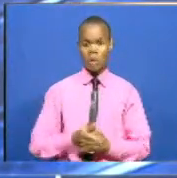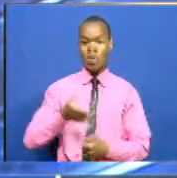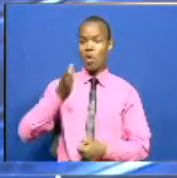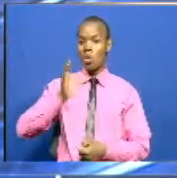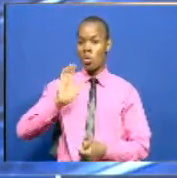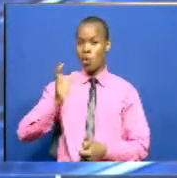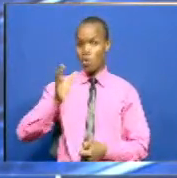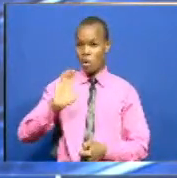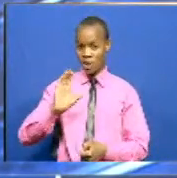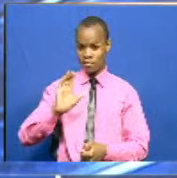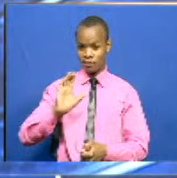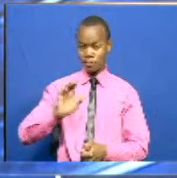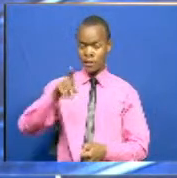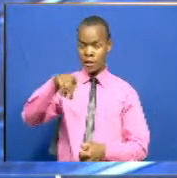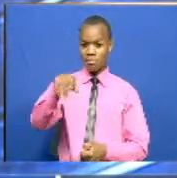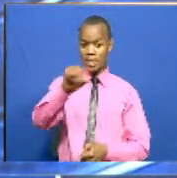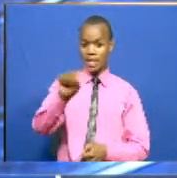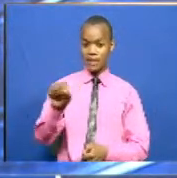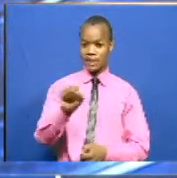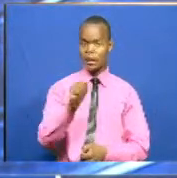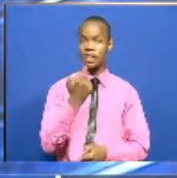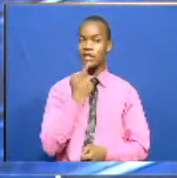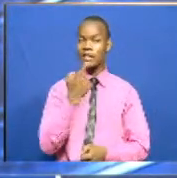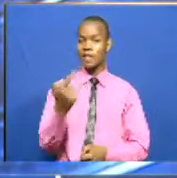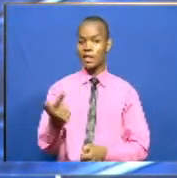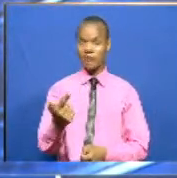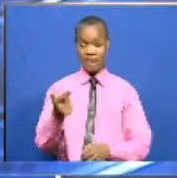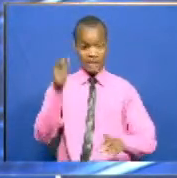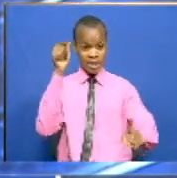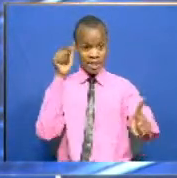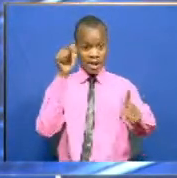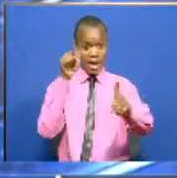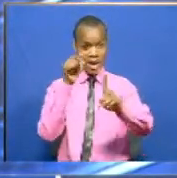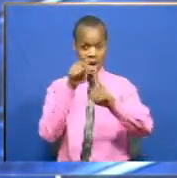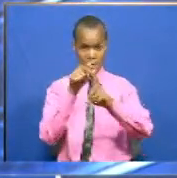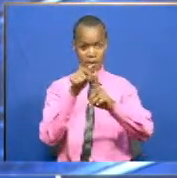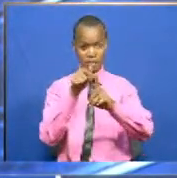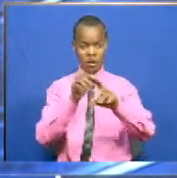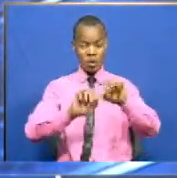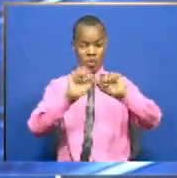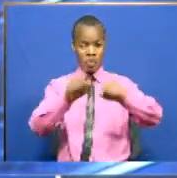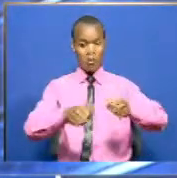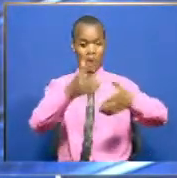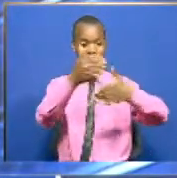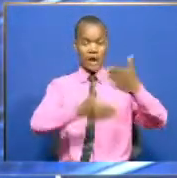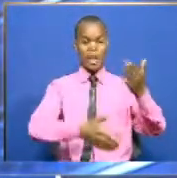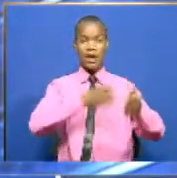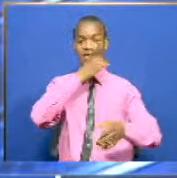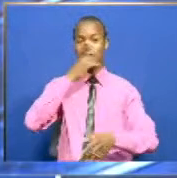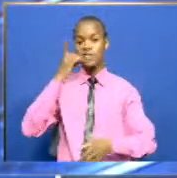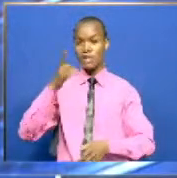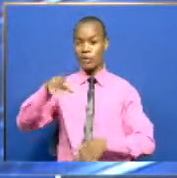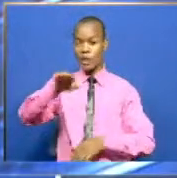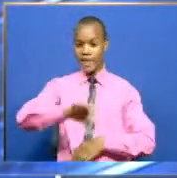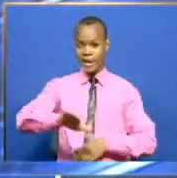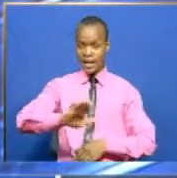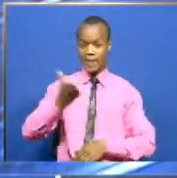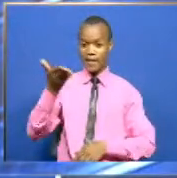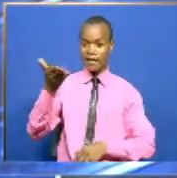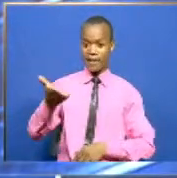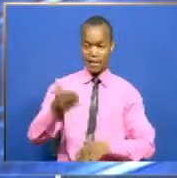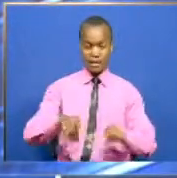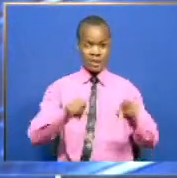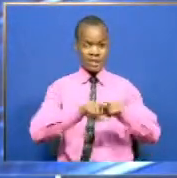Sanitation Principal Secretary Joseph Irungu says the move is aimed at ending cycles of drought in the region. And for a start,